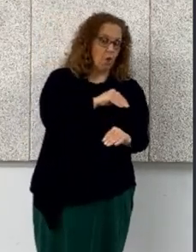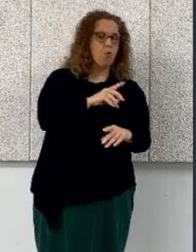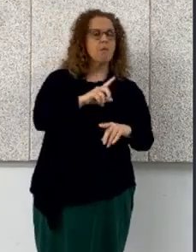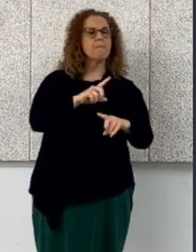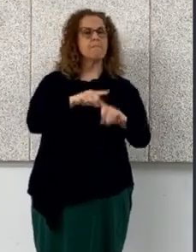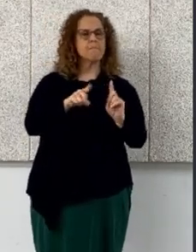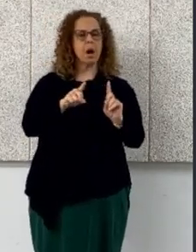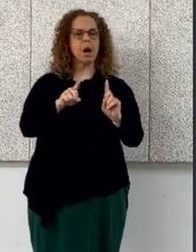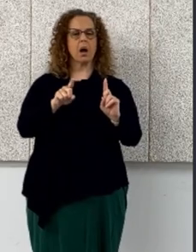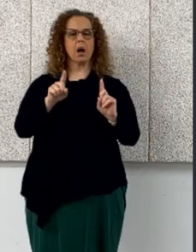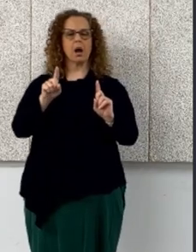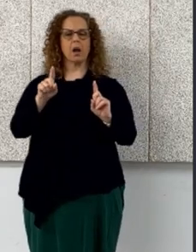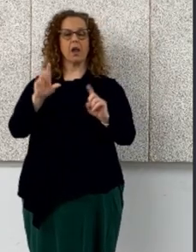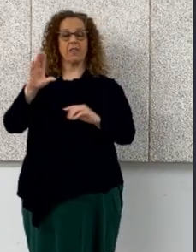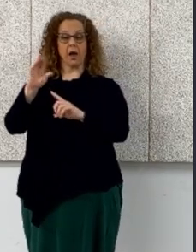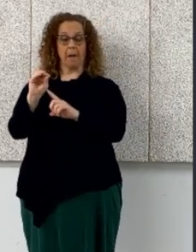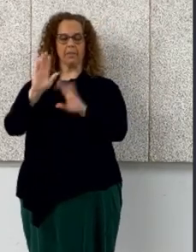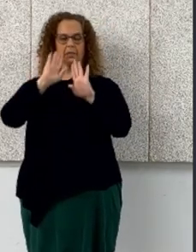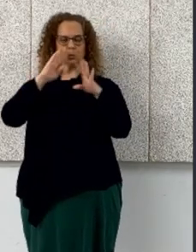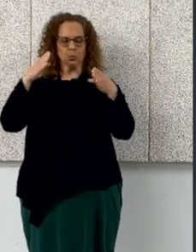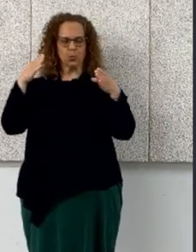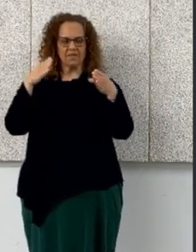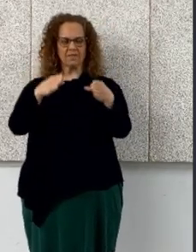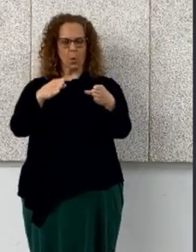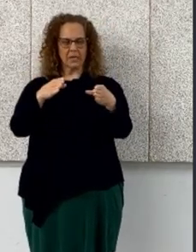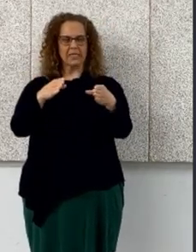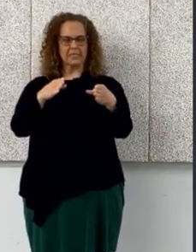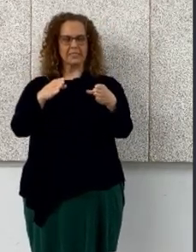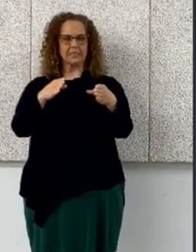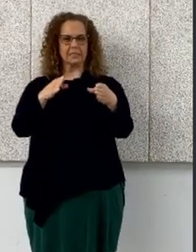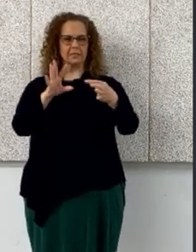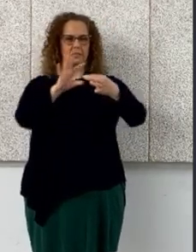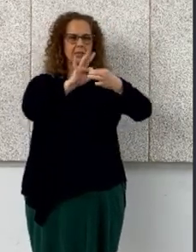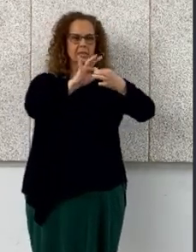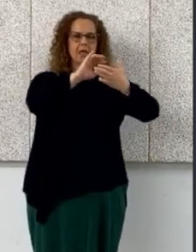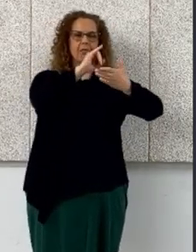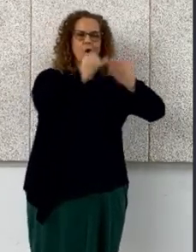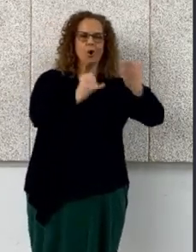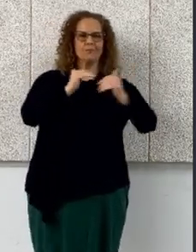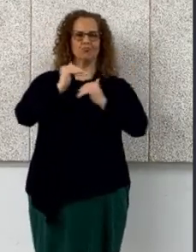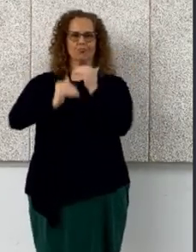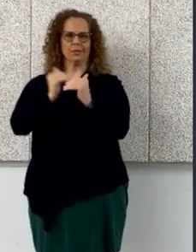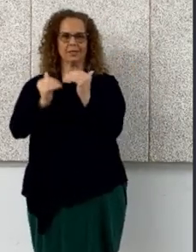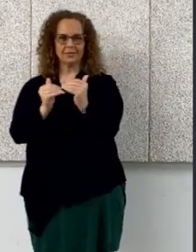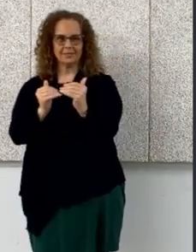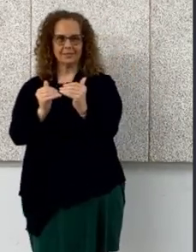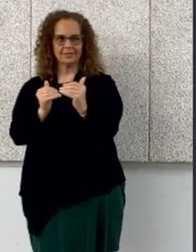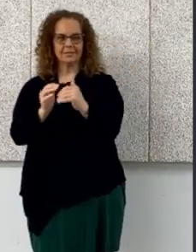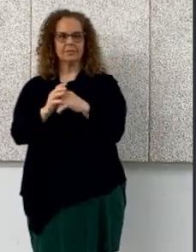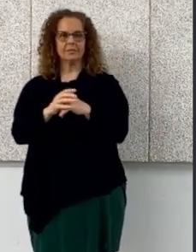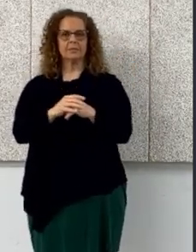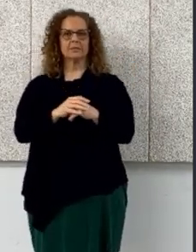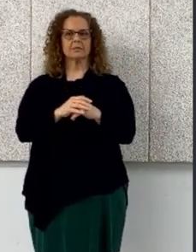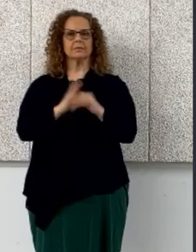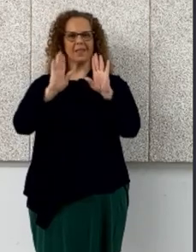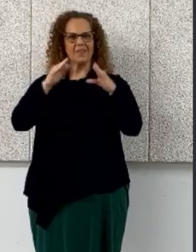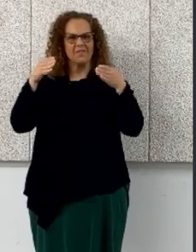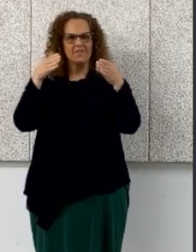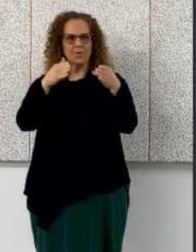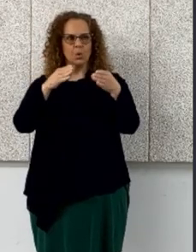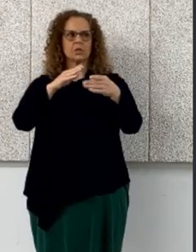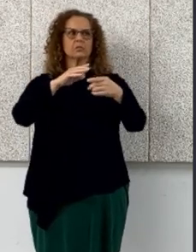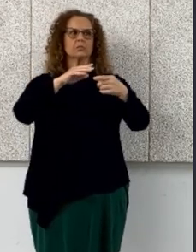the organization around attunement to artist process. Mm-hmm. Focus the organization around process, focus